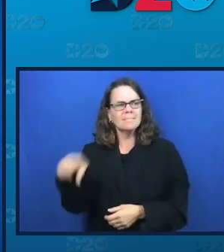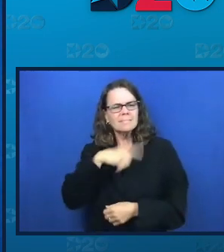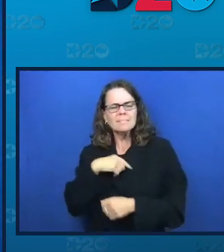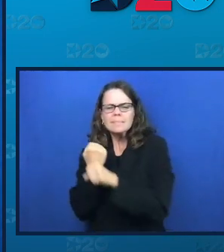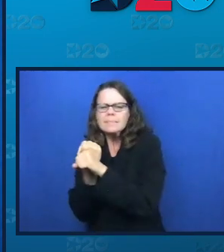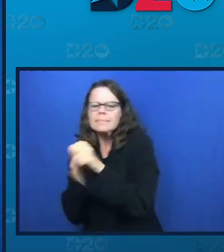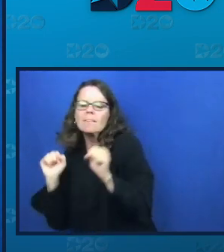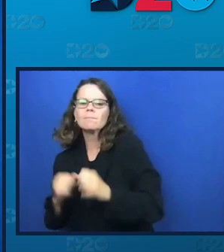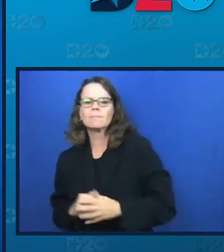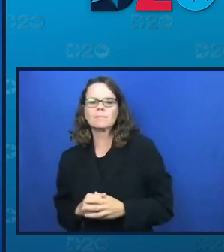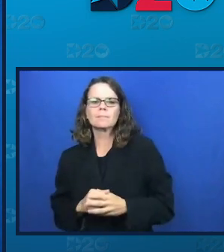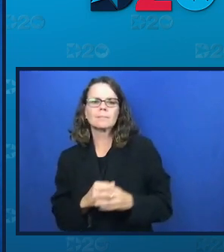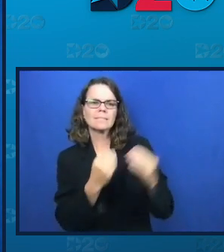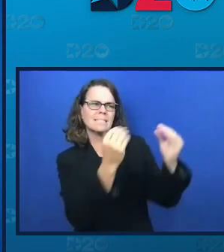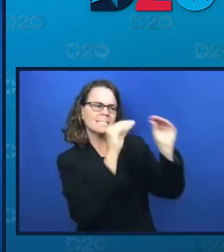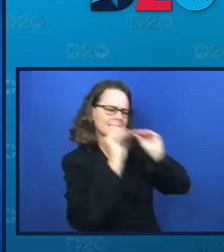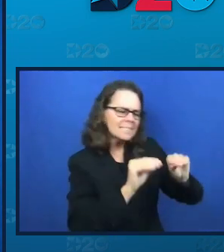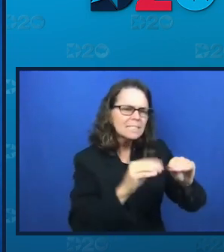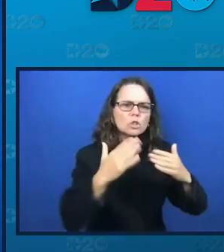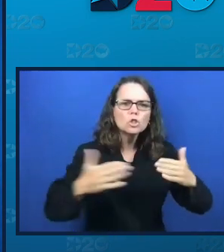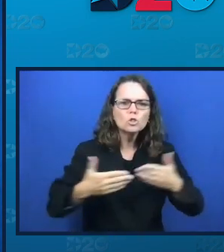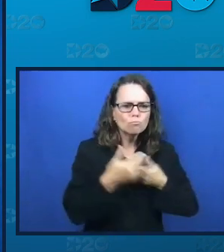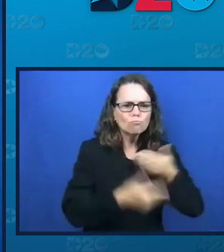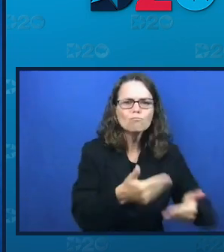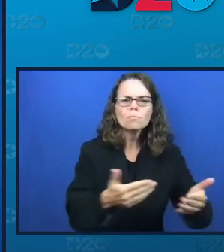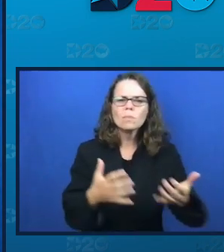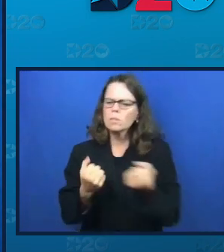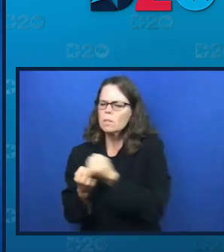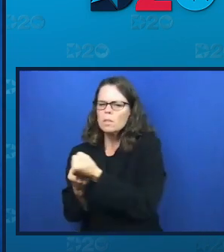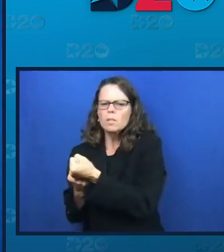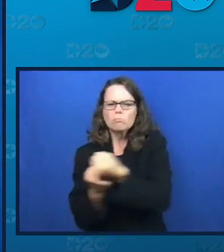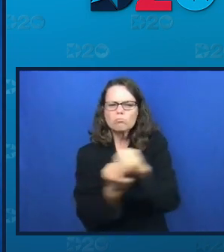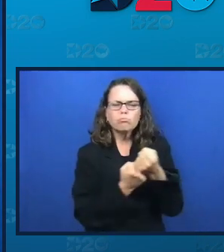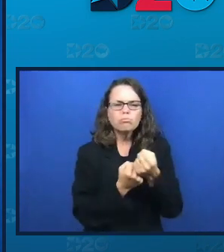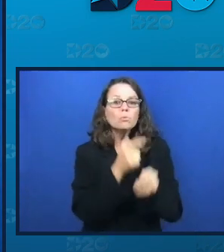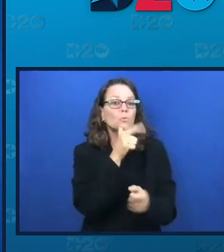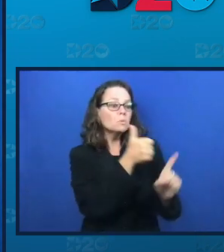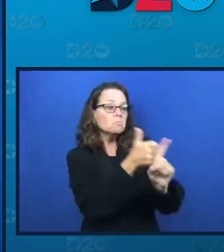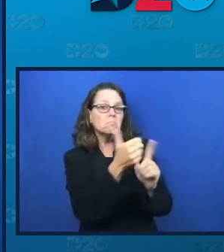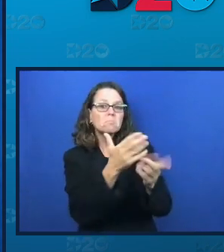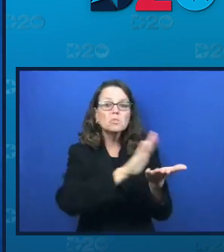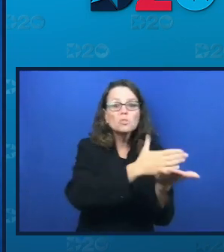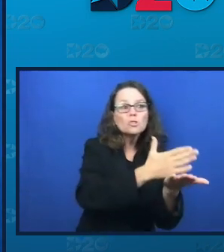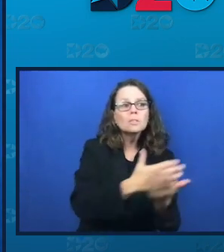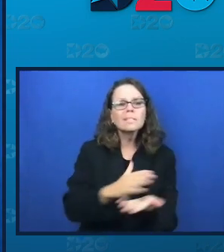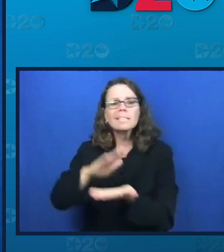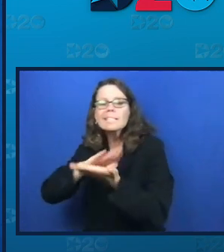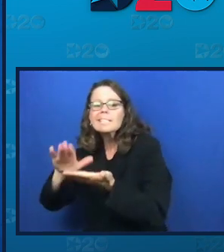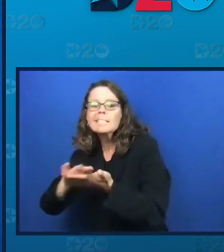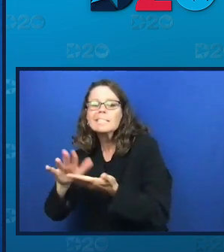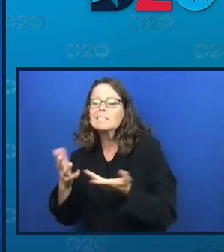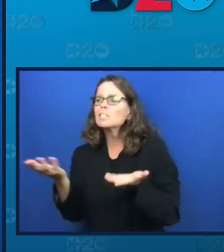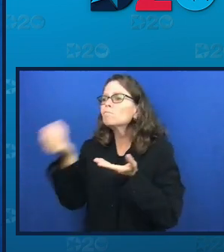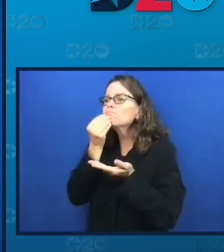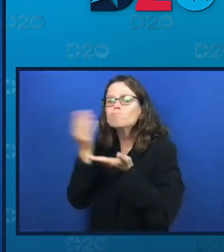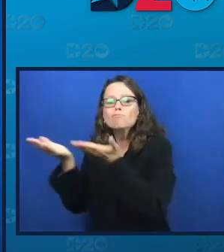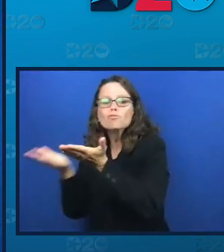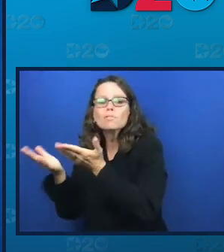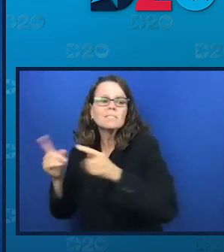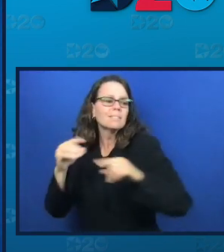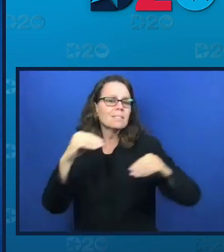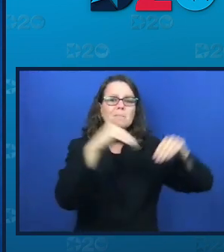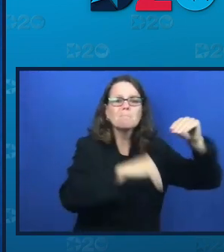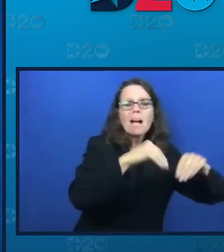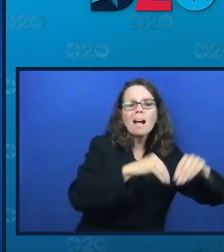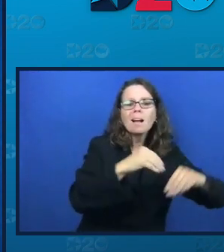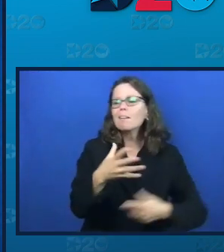those who cook and serve and clean, who plant and harvest, who pack, and always those who